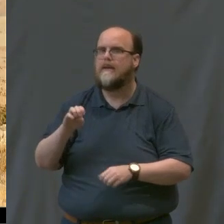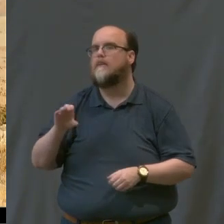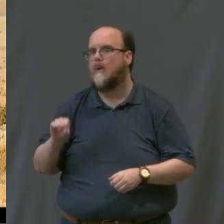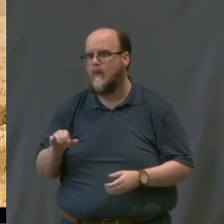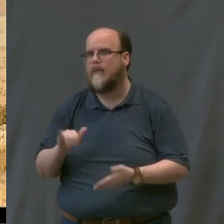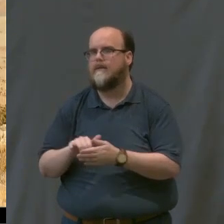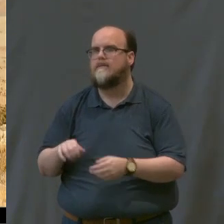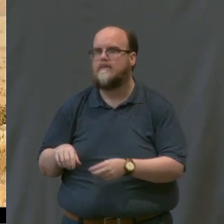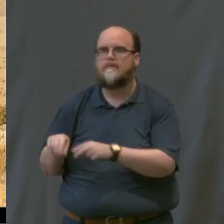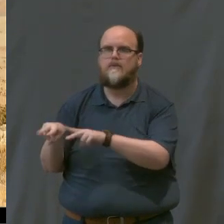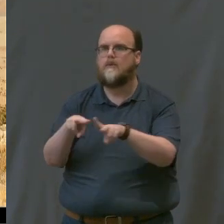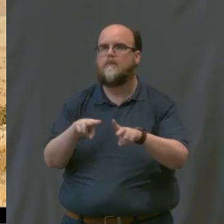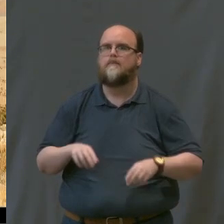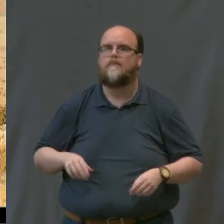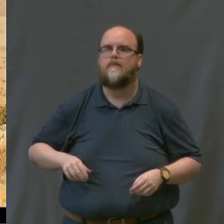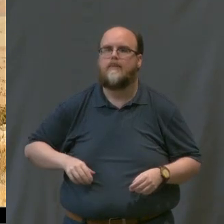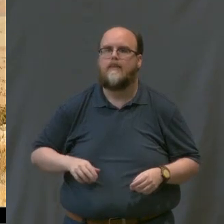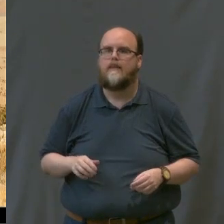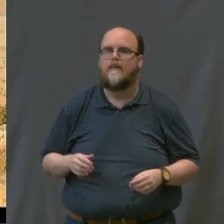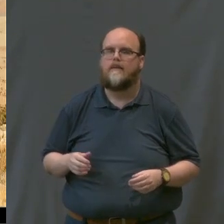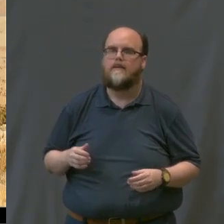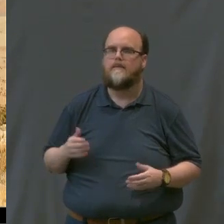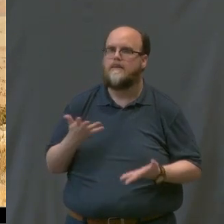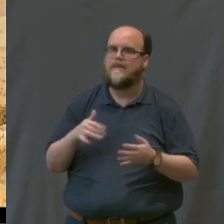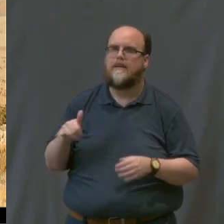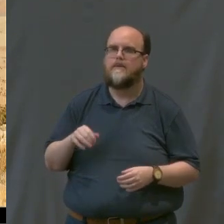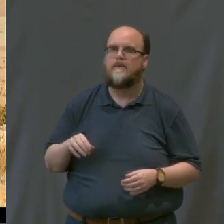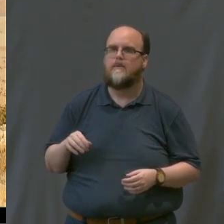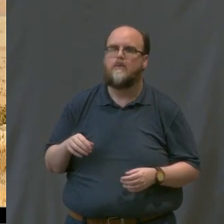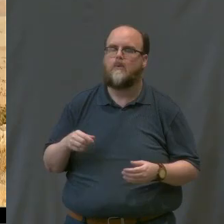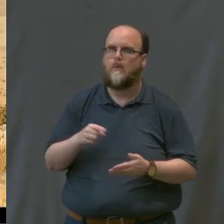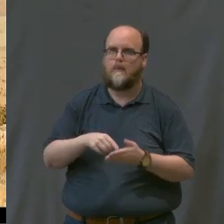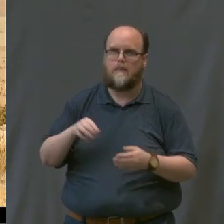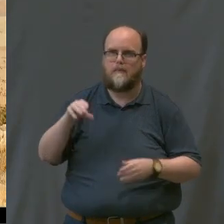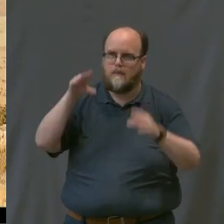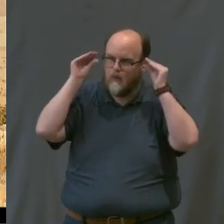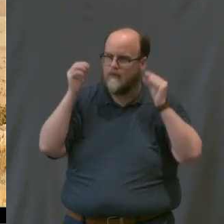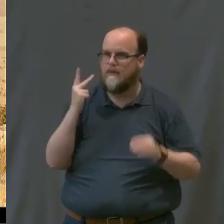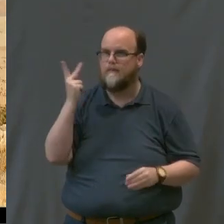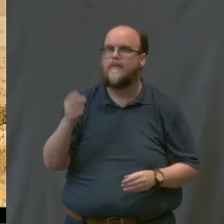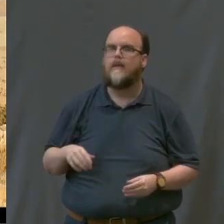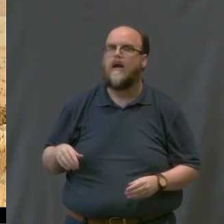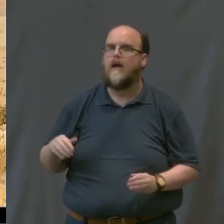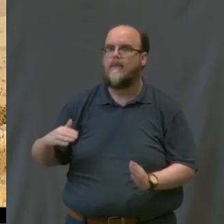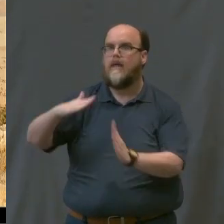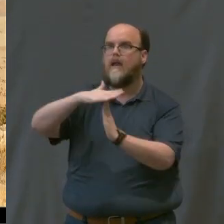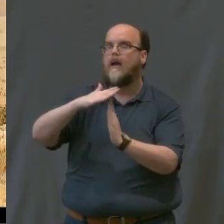the view. This is a similar view that probably Moses had as well. Now, on top of this